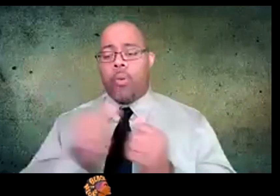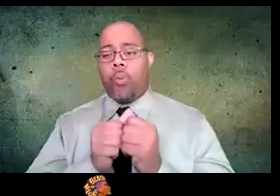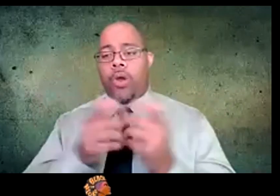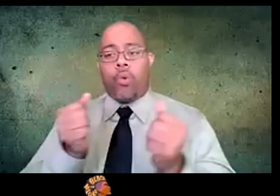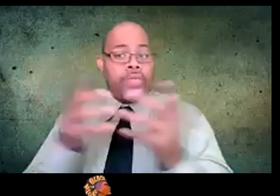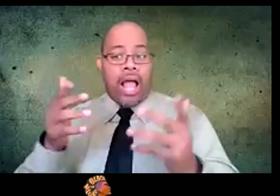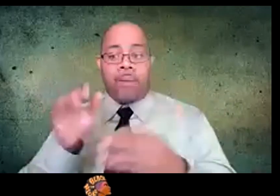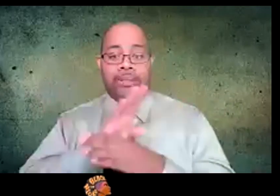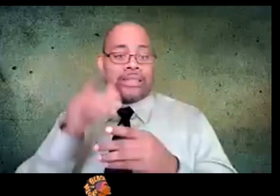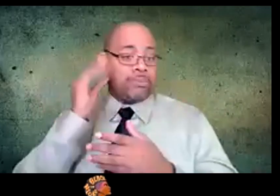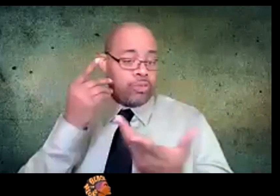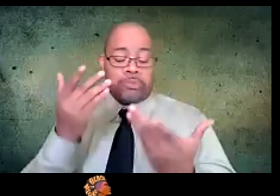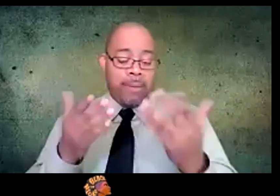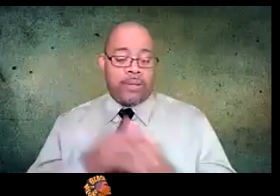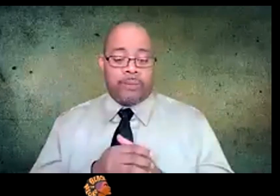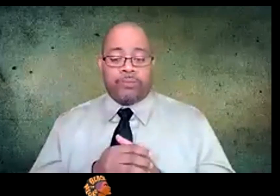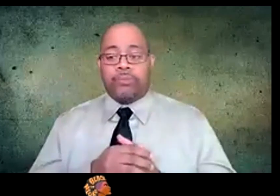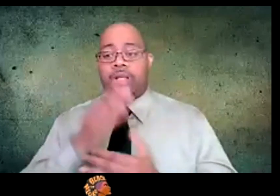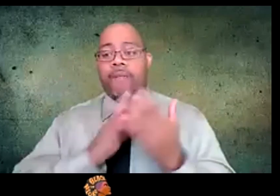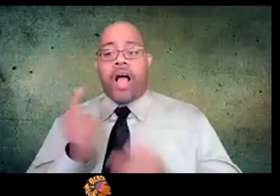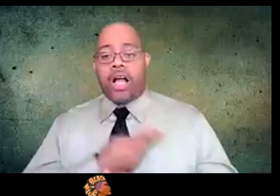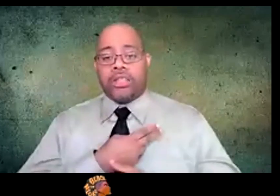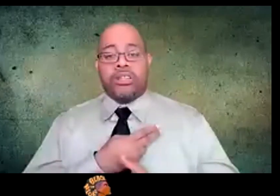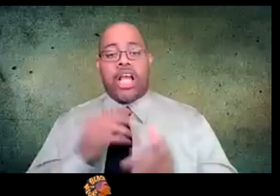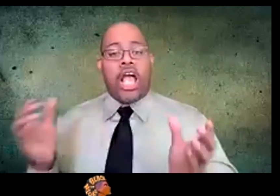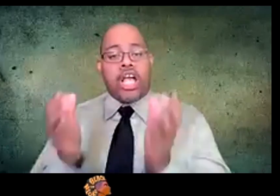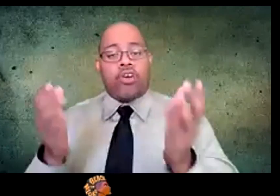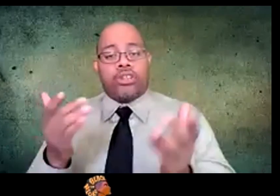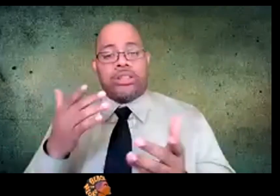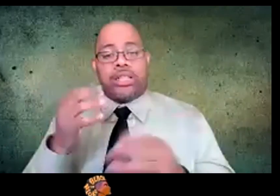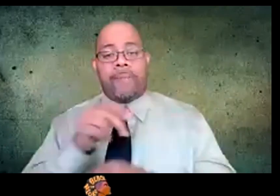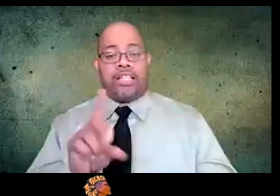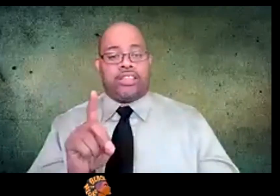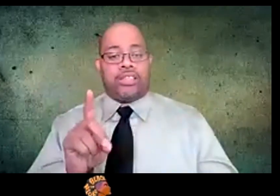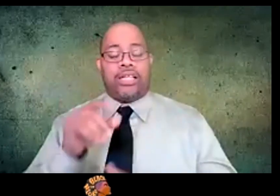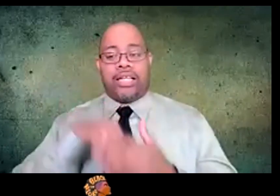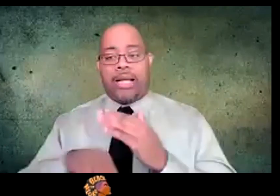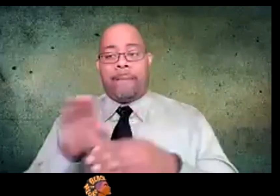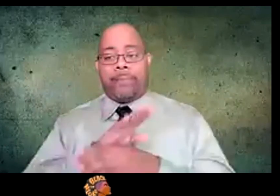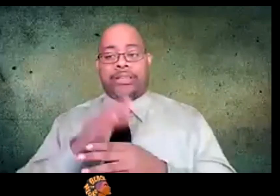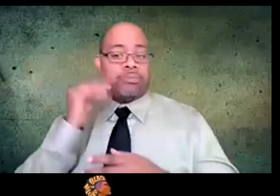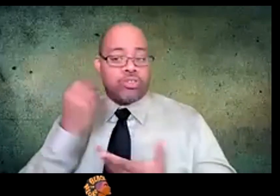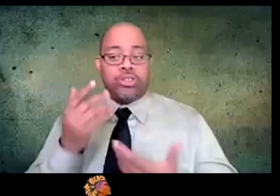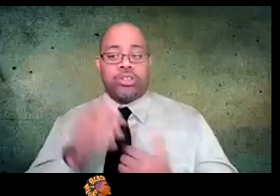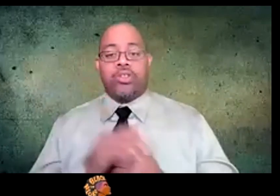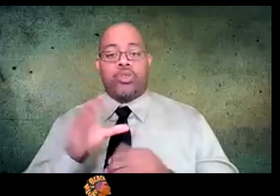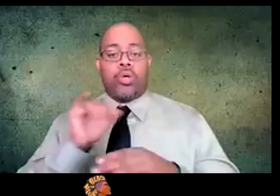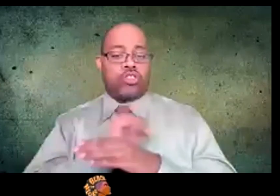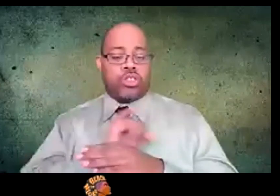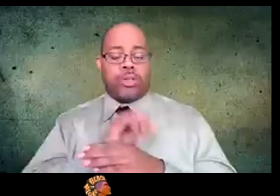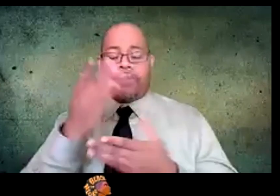So some of us are encouraged during our PhD to actually get industry experience or to do an internship or that sort of